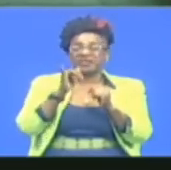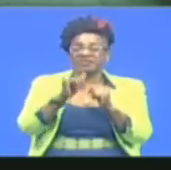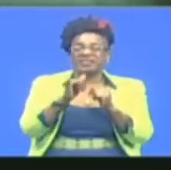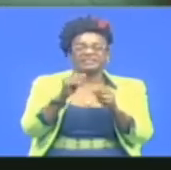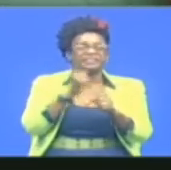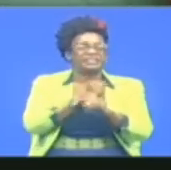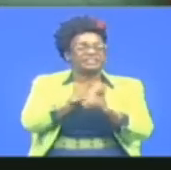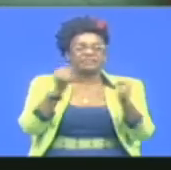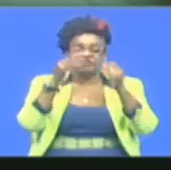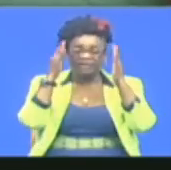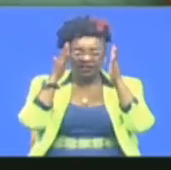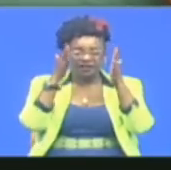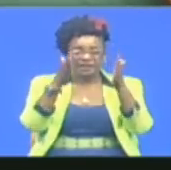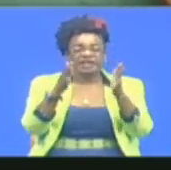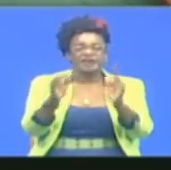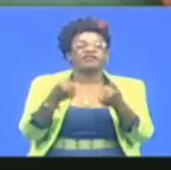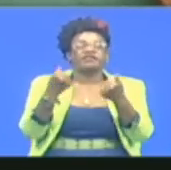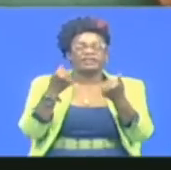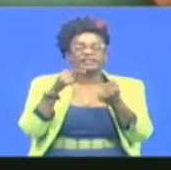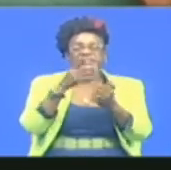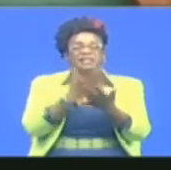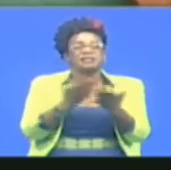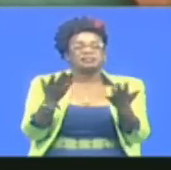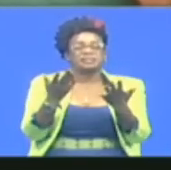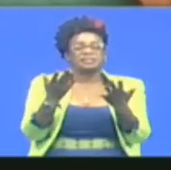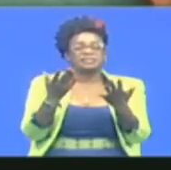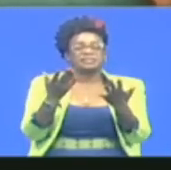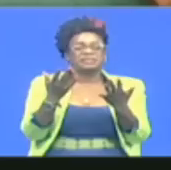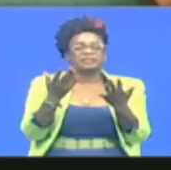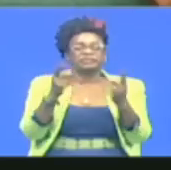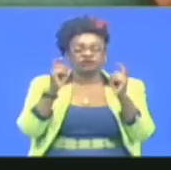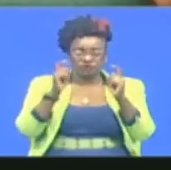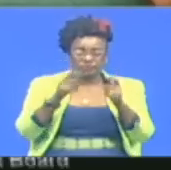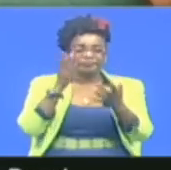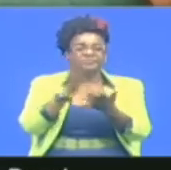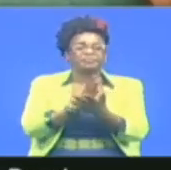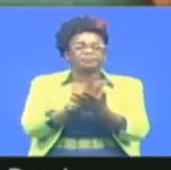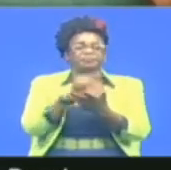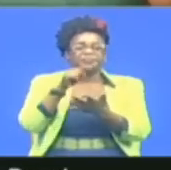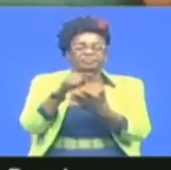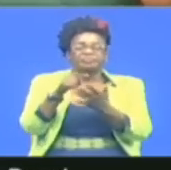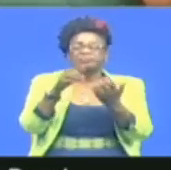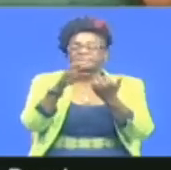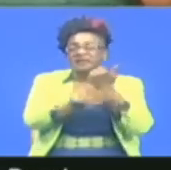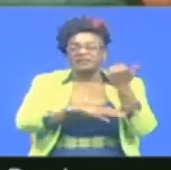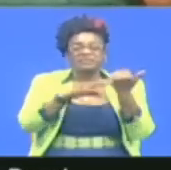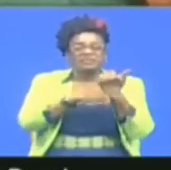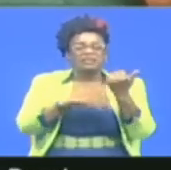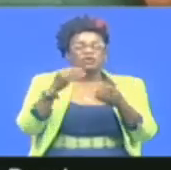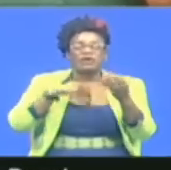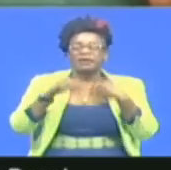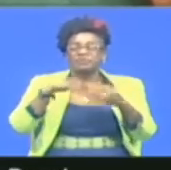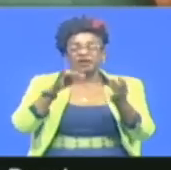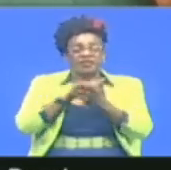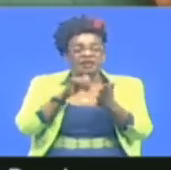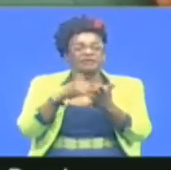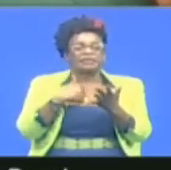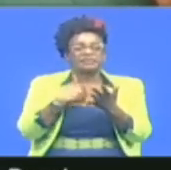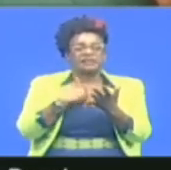keen in recovering these assets. And if you truly will help this country in the fight corruption that I heard you speak against, the